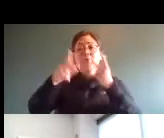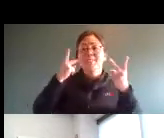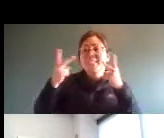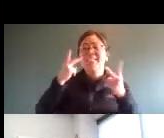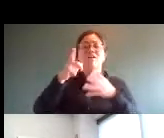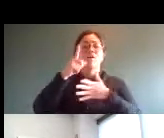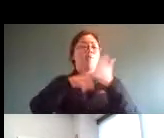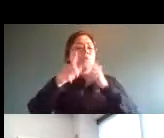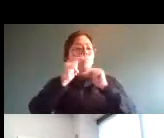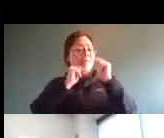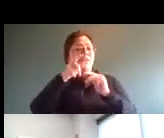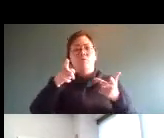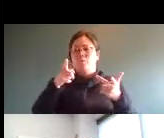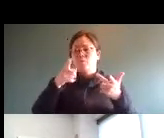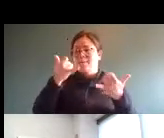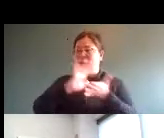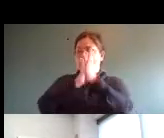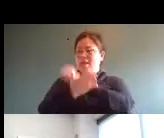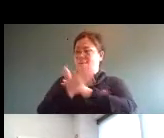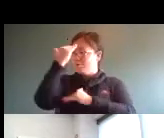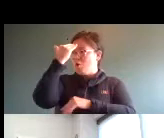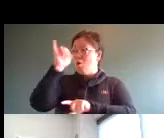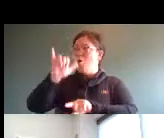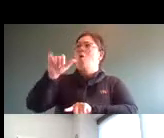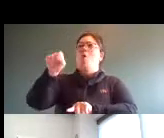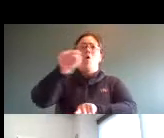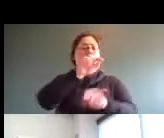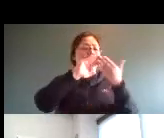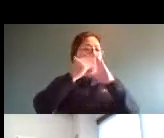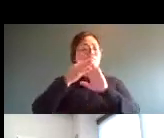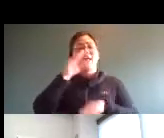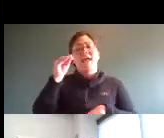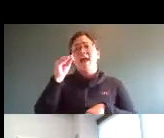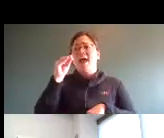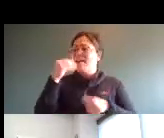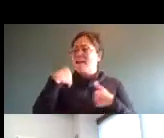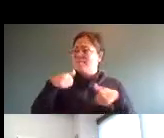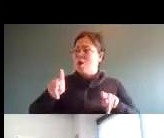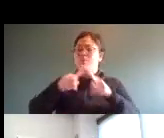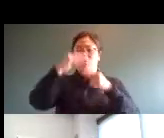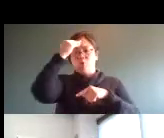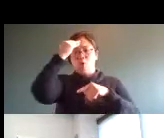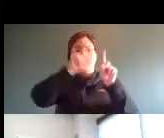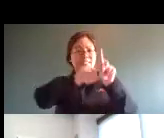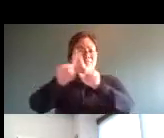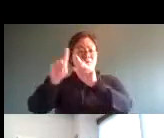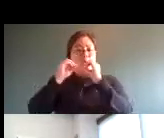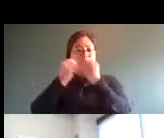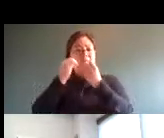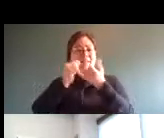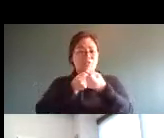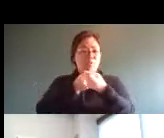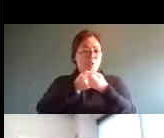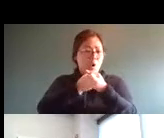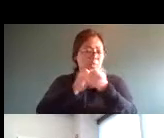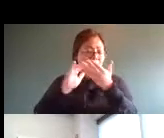you build. You get to know the community, and you also get to know other organizations that are supporting the communities you're trying to